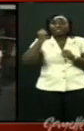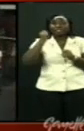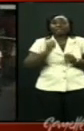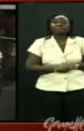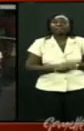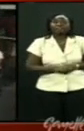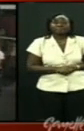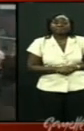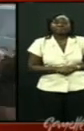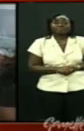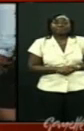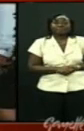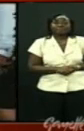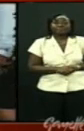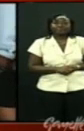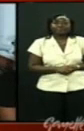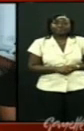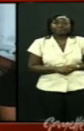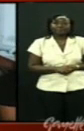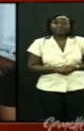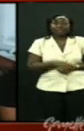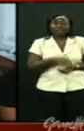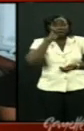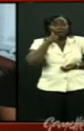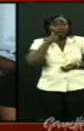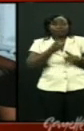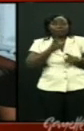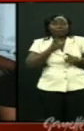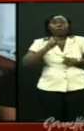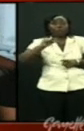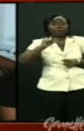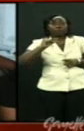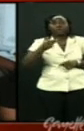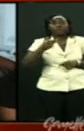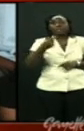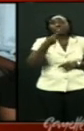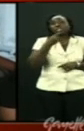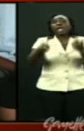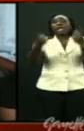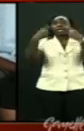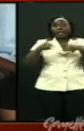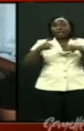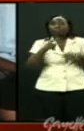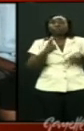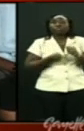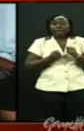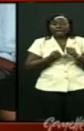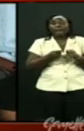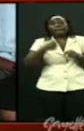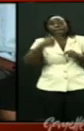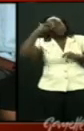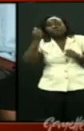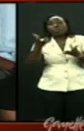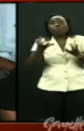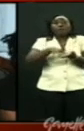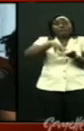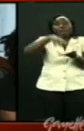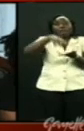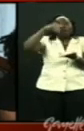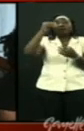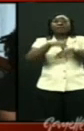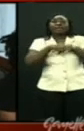visit them. I came to Trinidad because I want to learn English. And because I want to